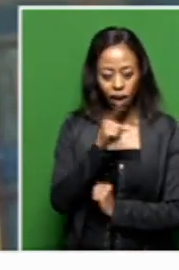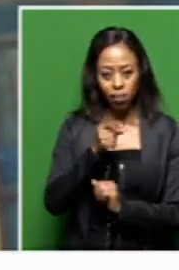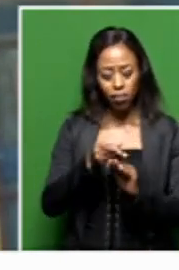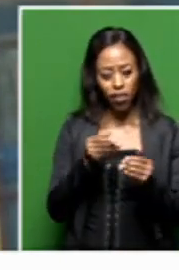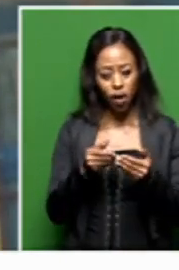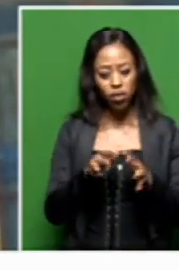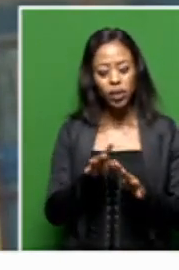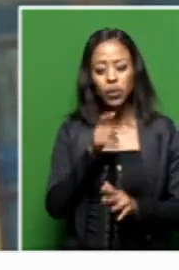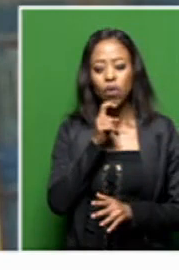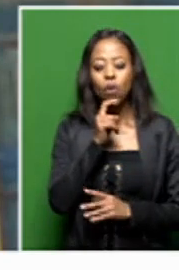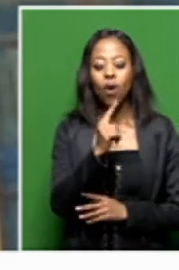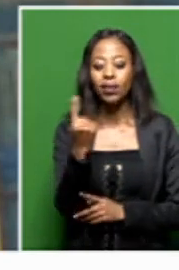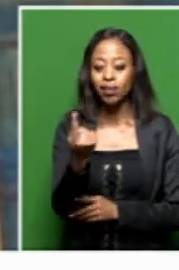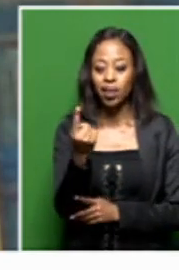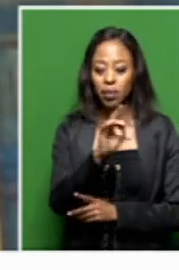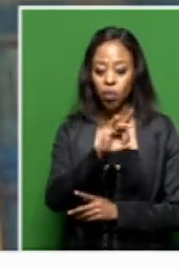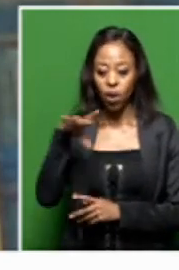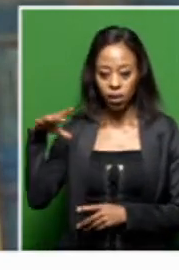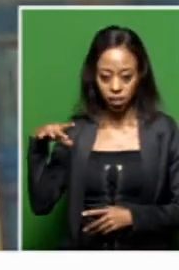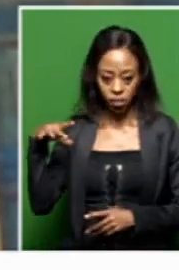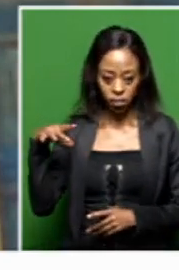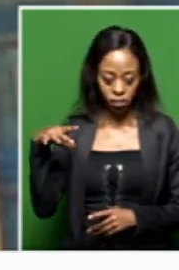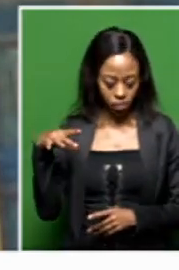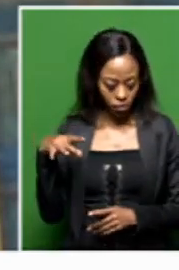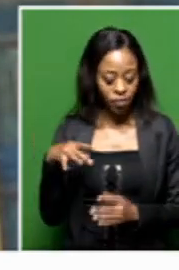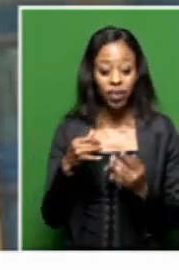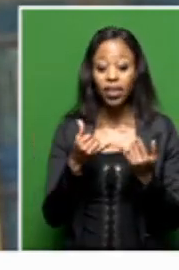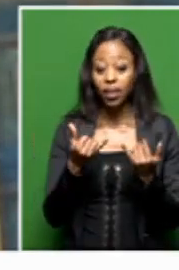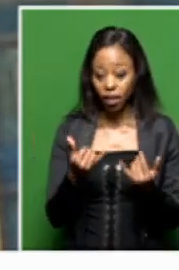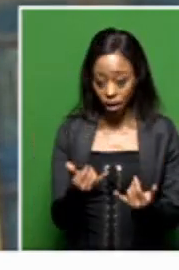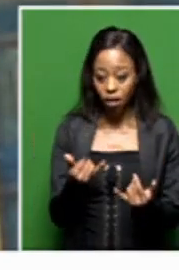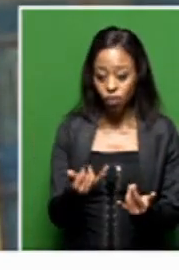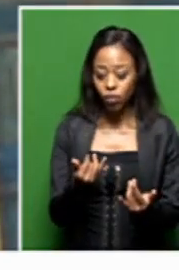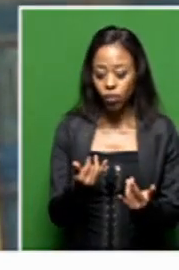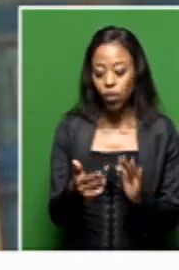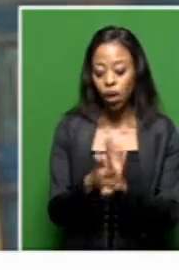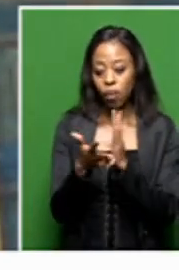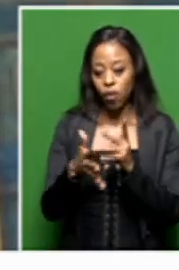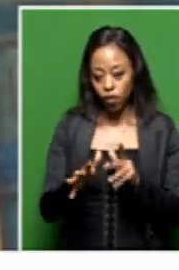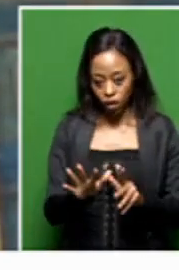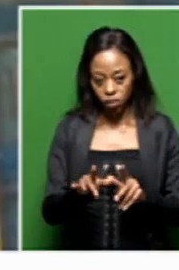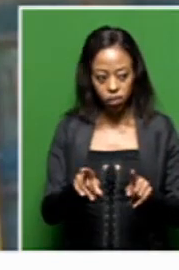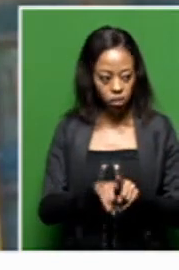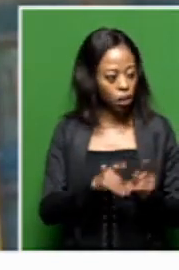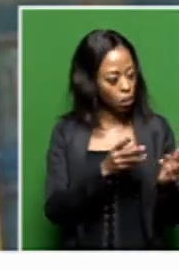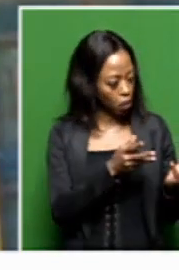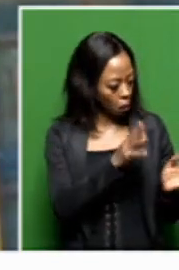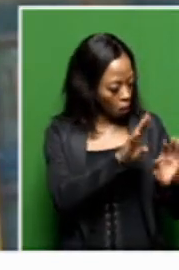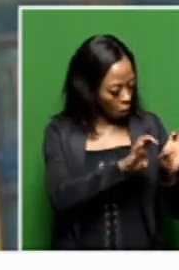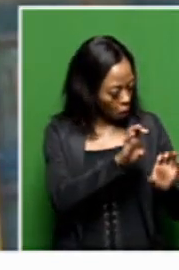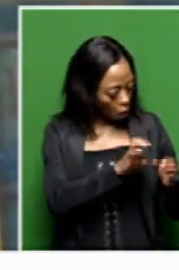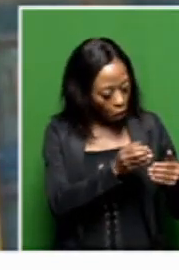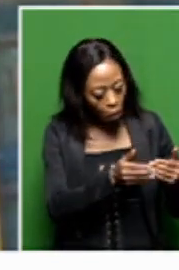we were only doing a single dose. We are now do have the go-ahead and the confidence from our